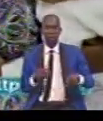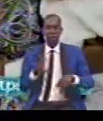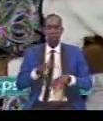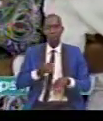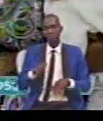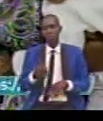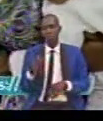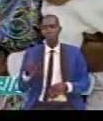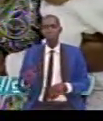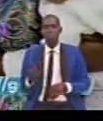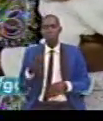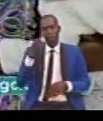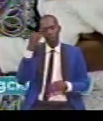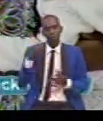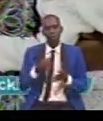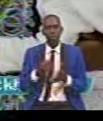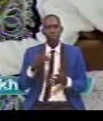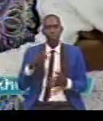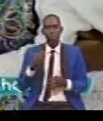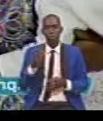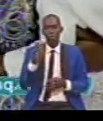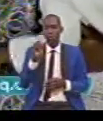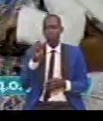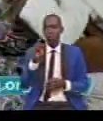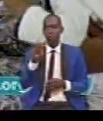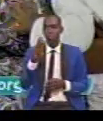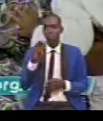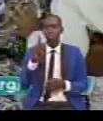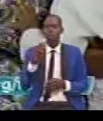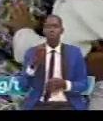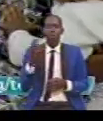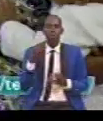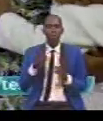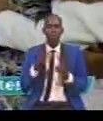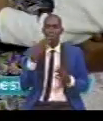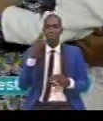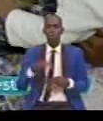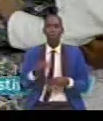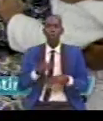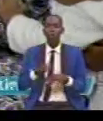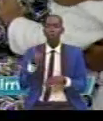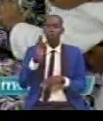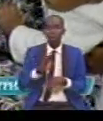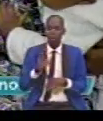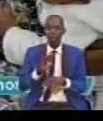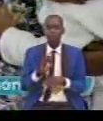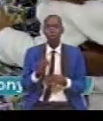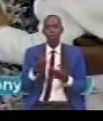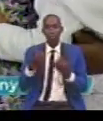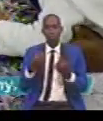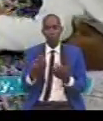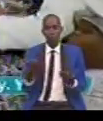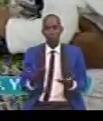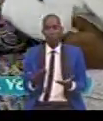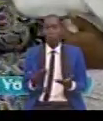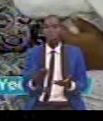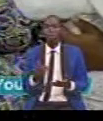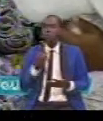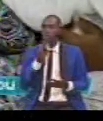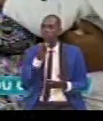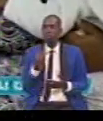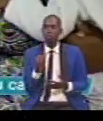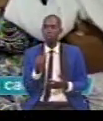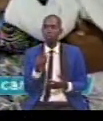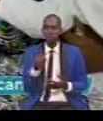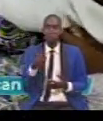so bad. So as of Friday, when we started coming here, we've really noticed a great change.